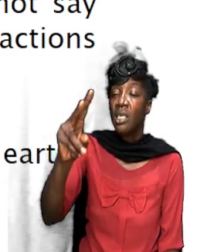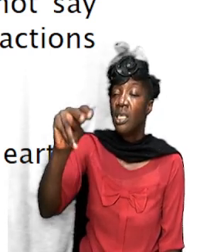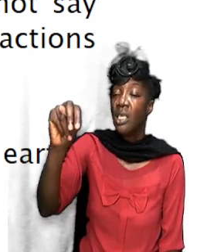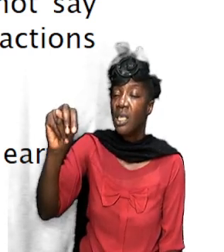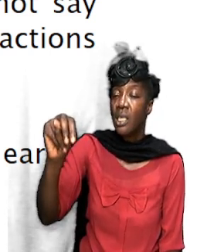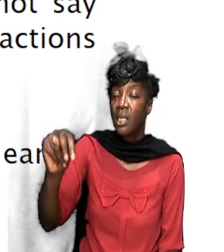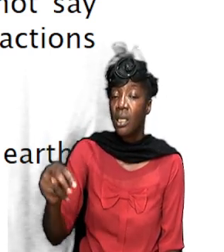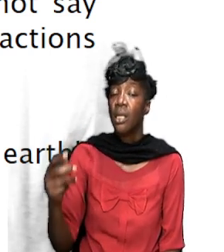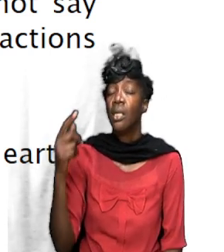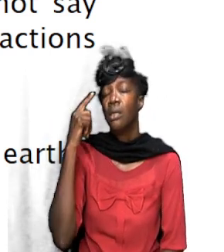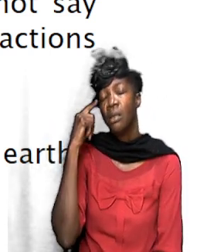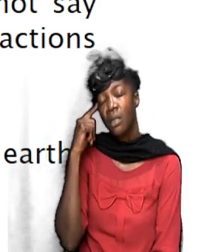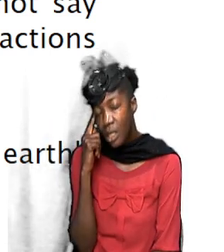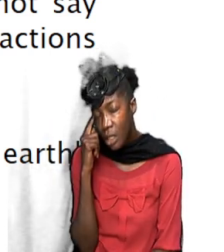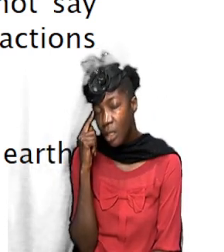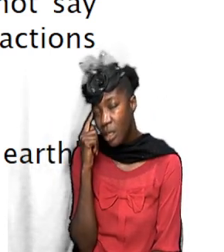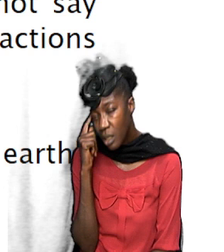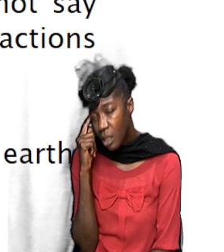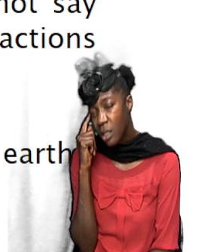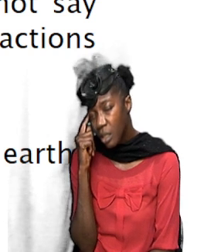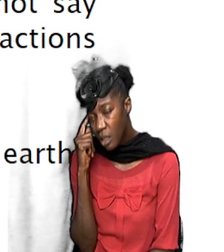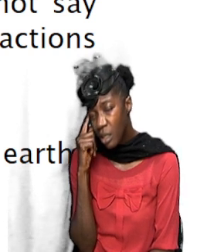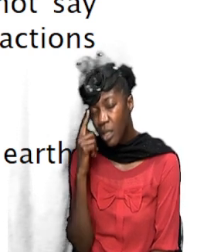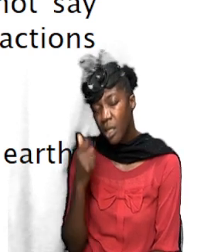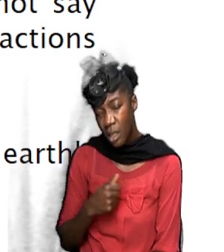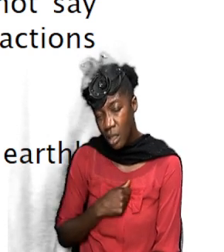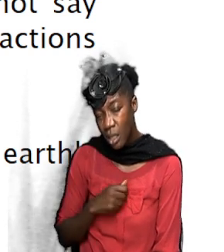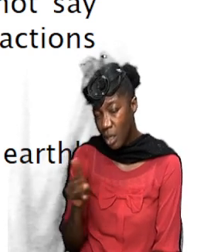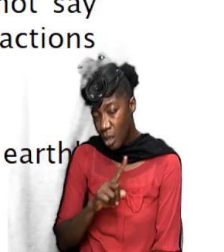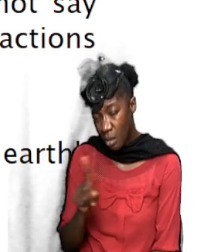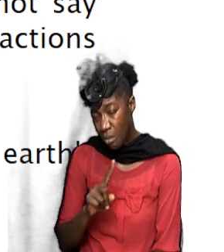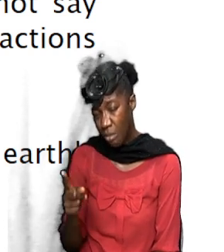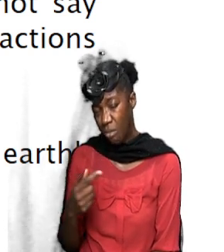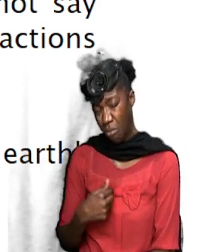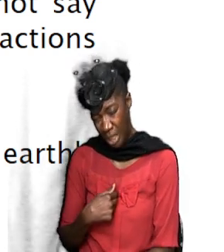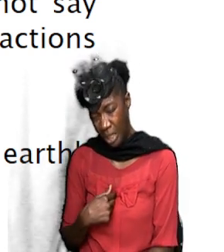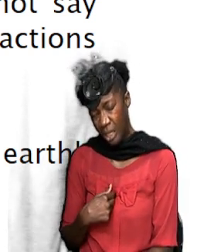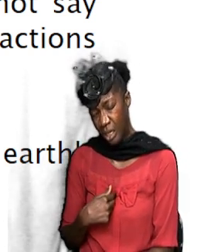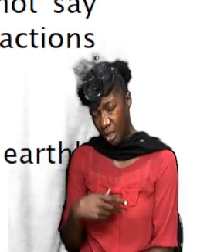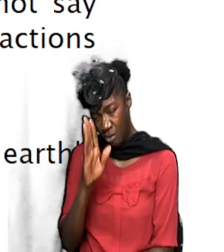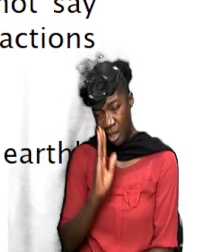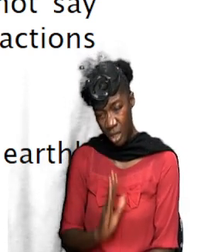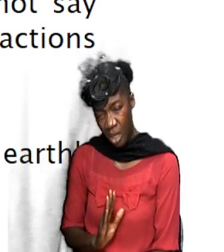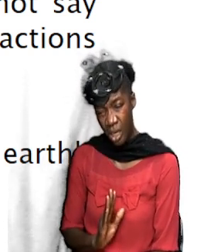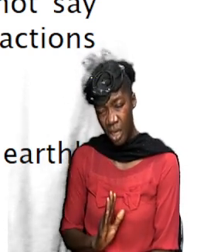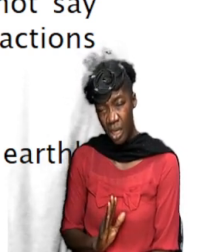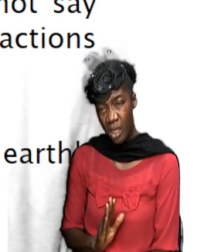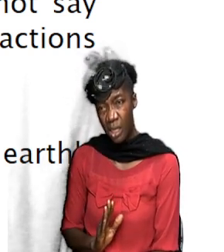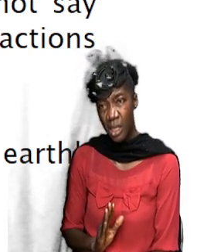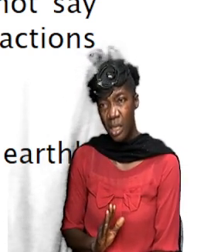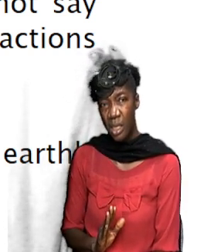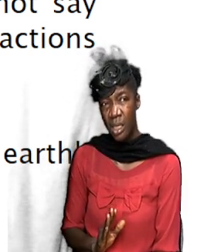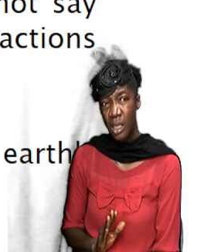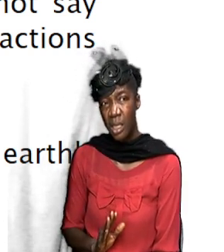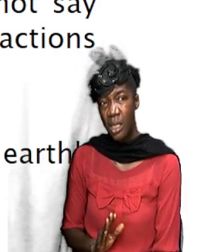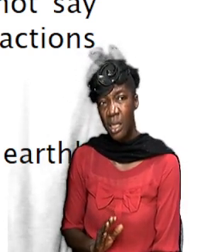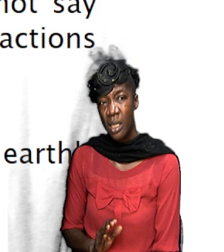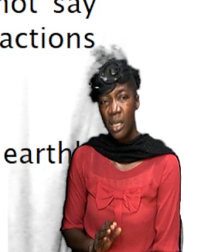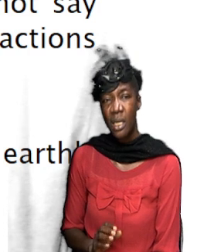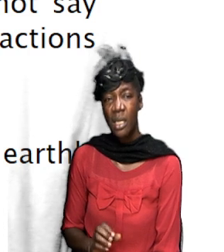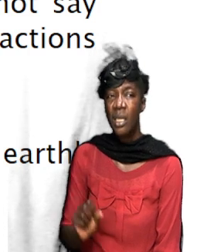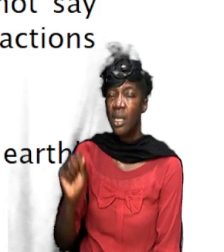check ourselves. We need to check where we are with God. Yes, I understand.